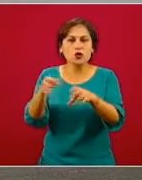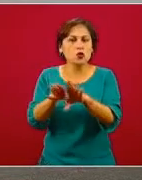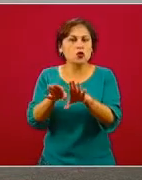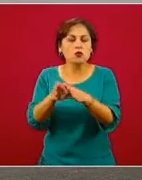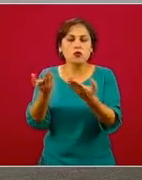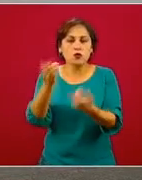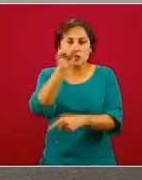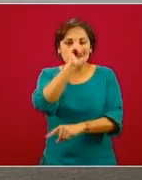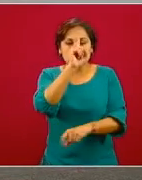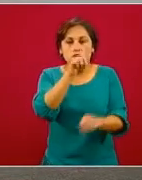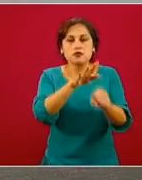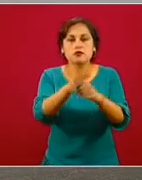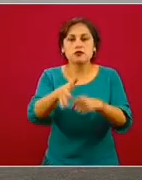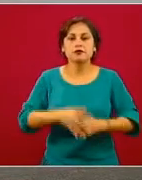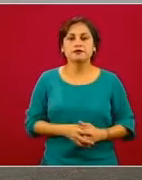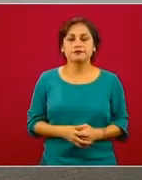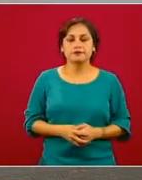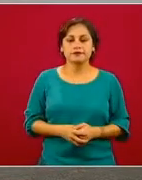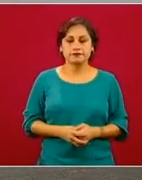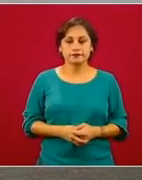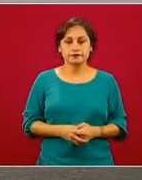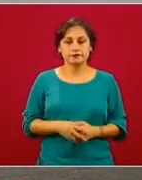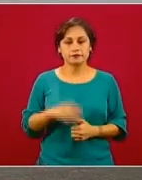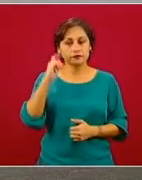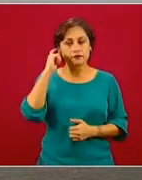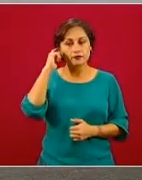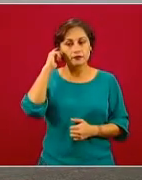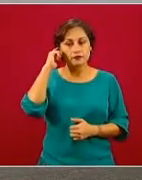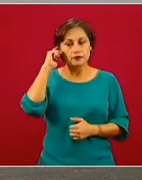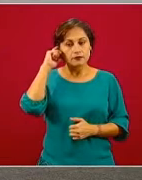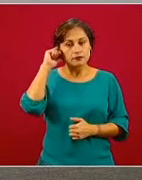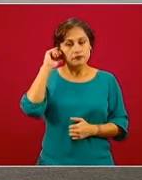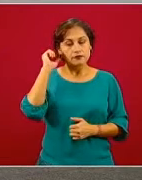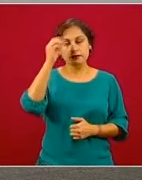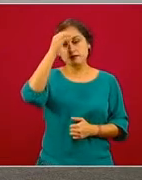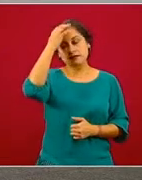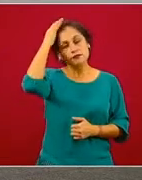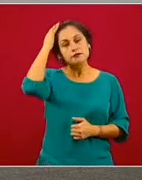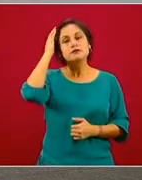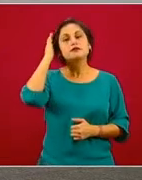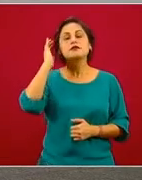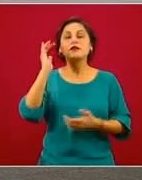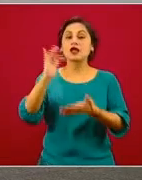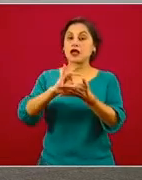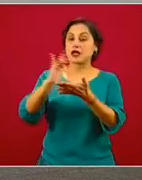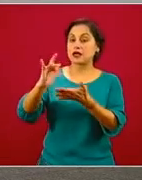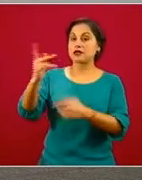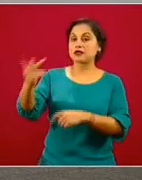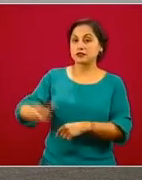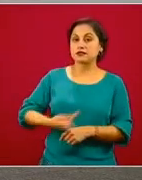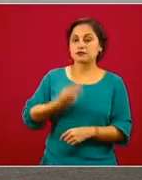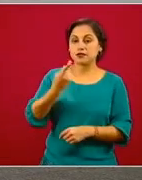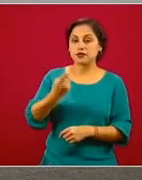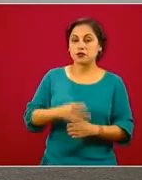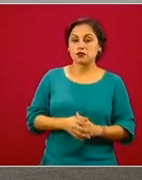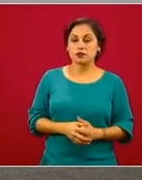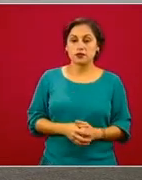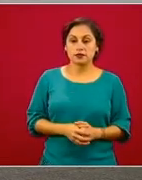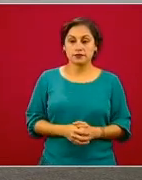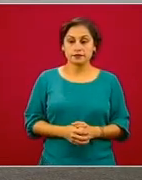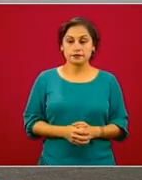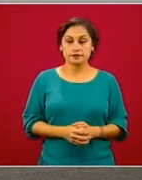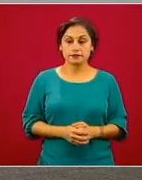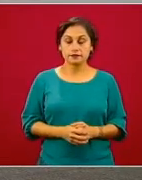and just in general, what are the protection measures available for garbage collectors? Thank you. Thank you for the question.